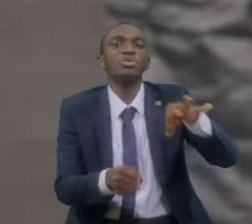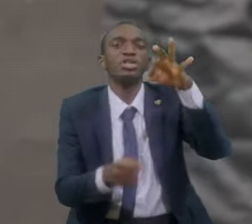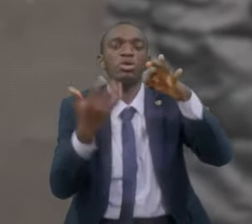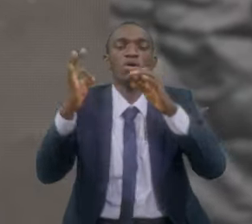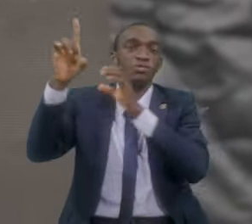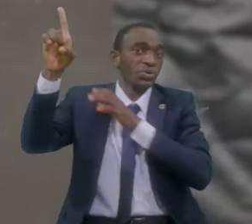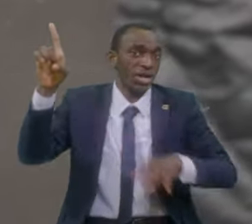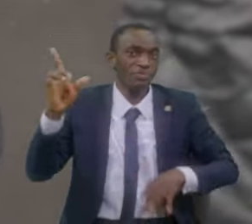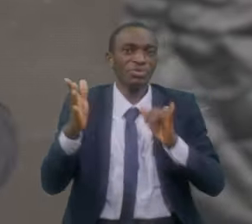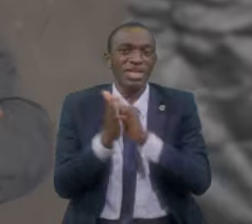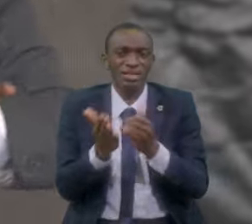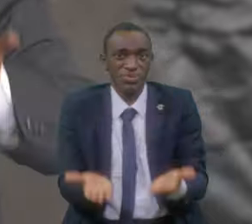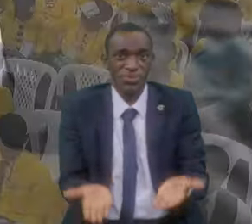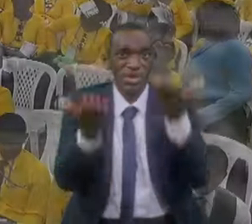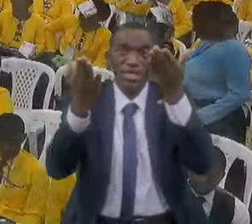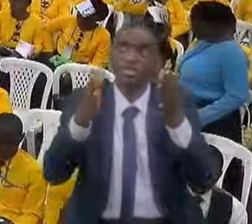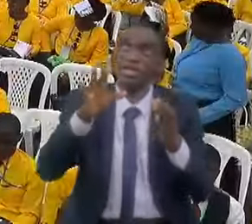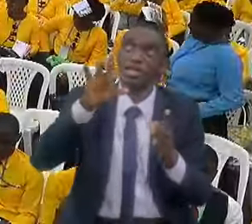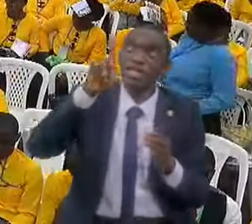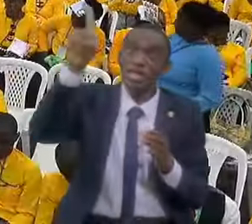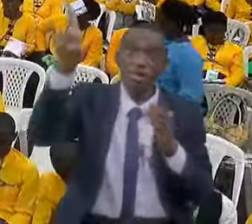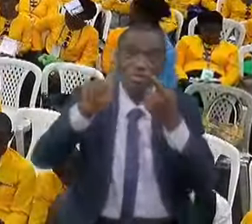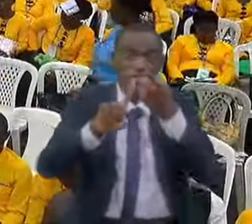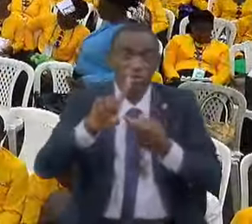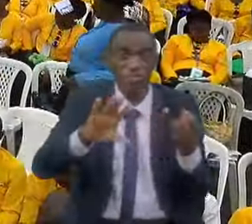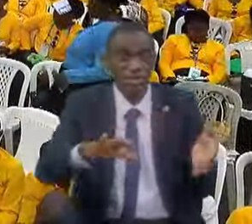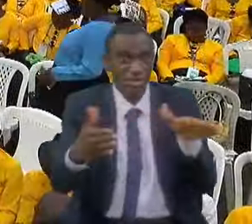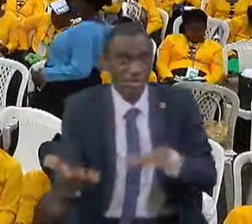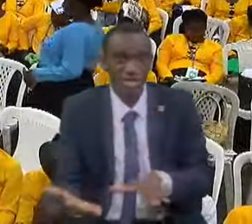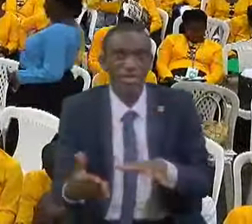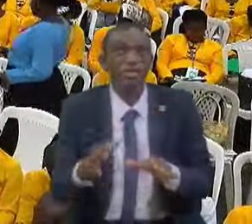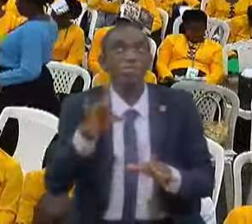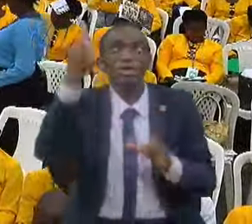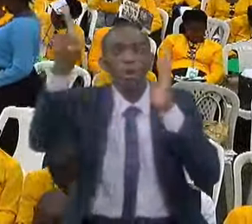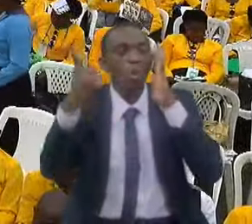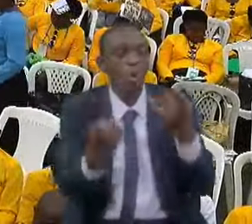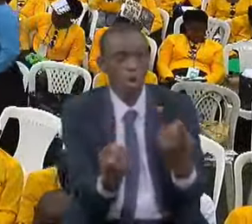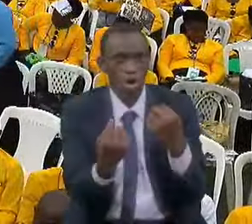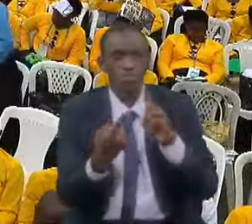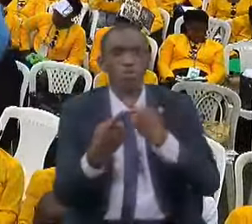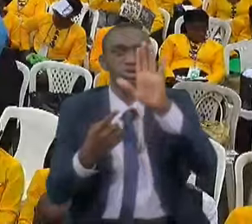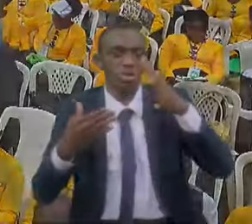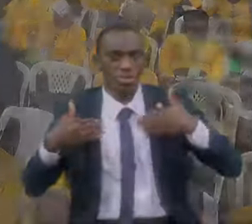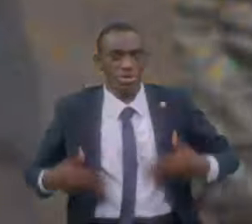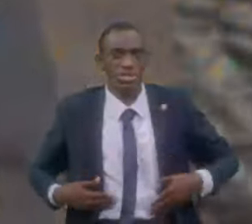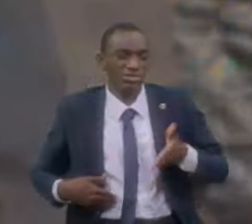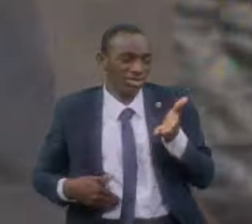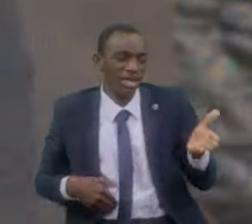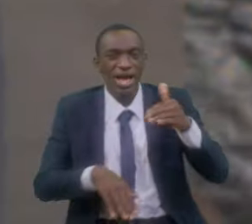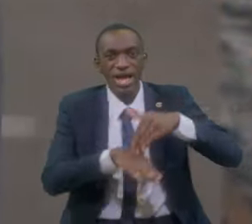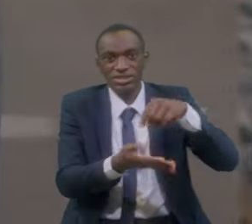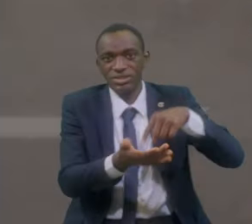him from the dead, it will come to your body right there at this moment. All